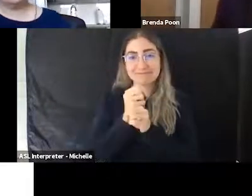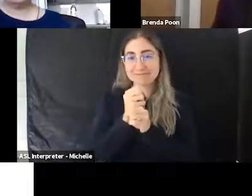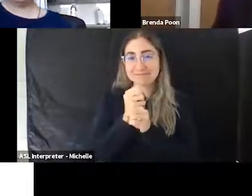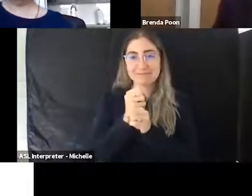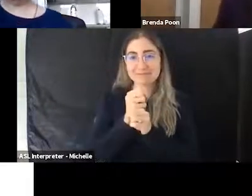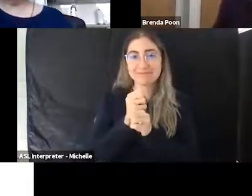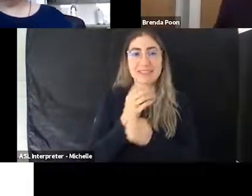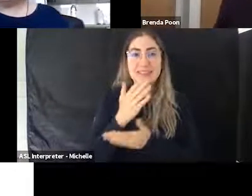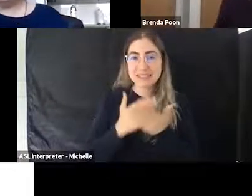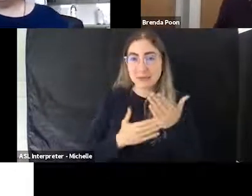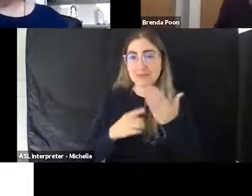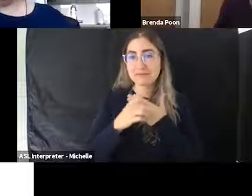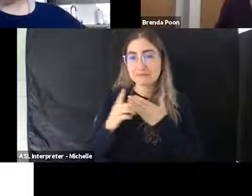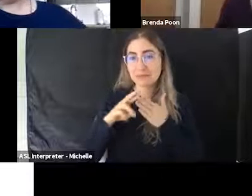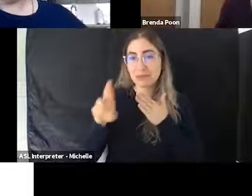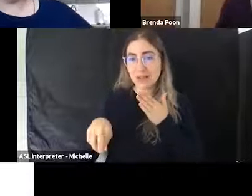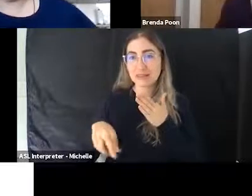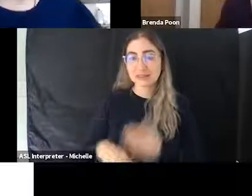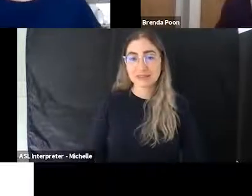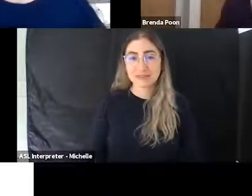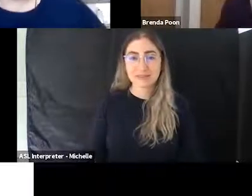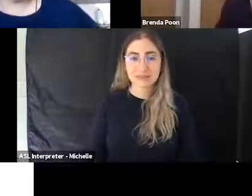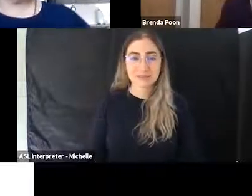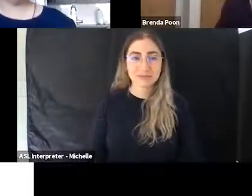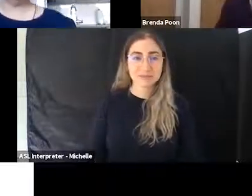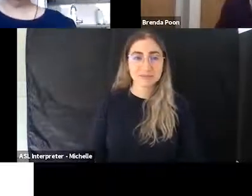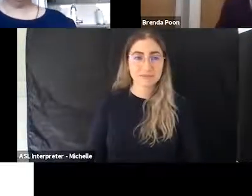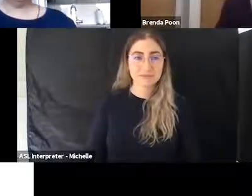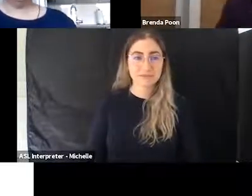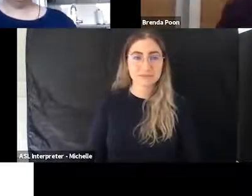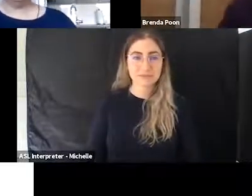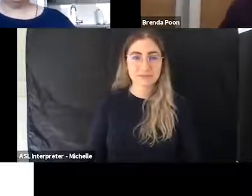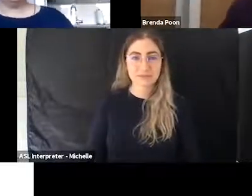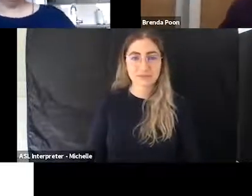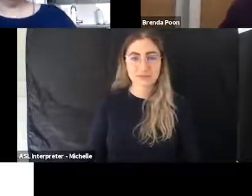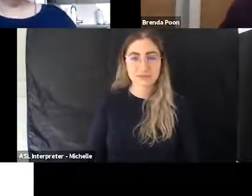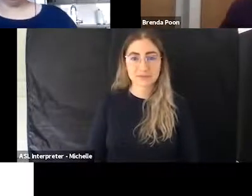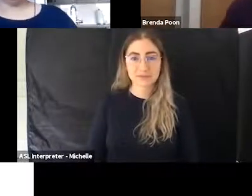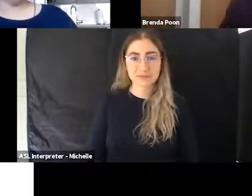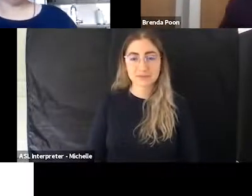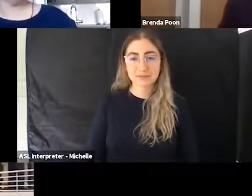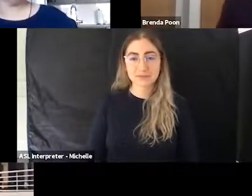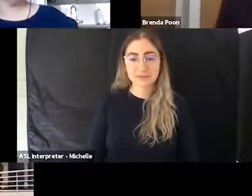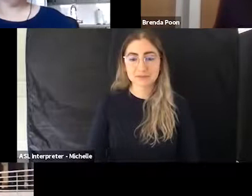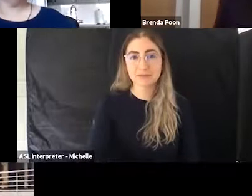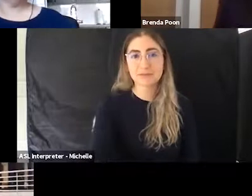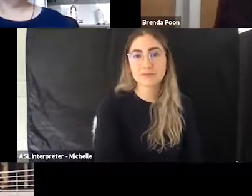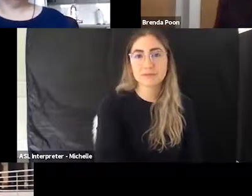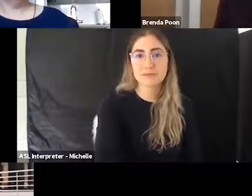of the survey results, a bit of an overview, but I'll just click ahead